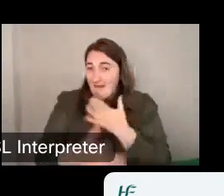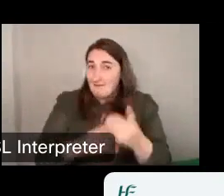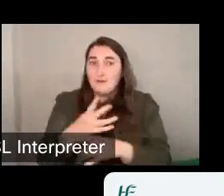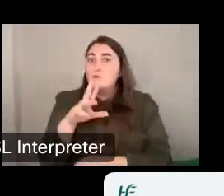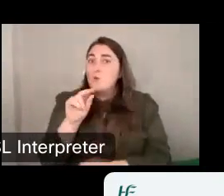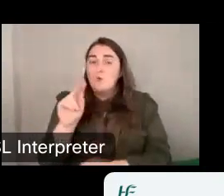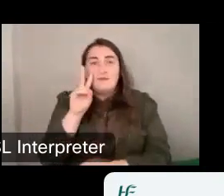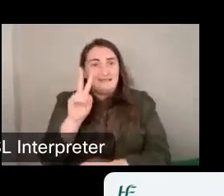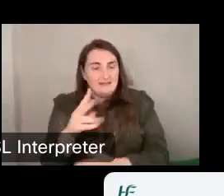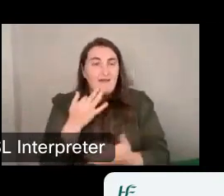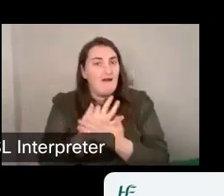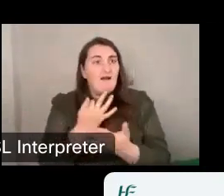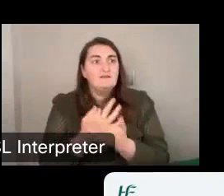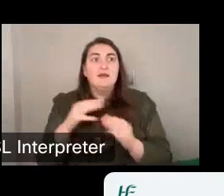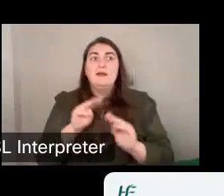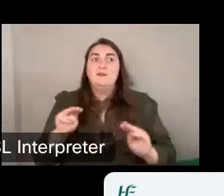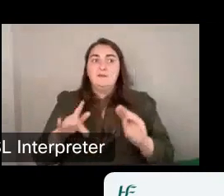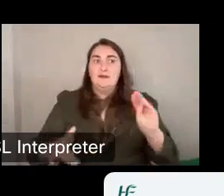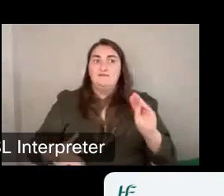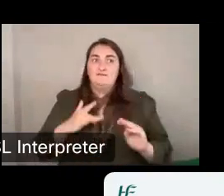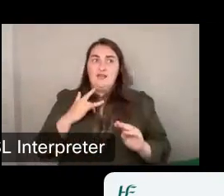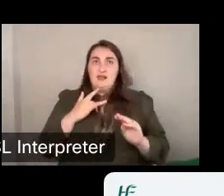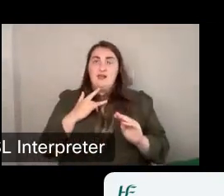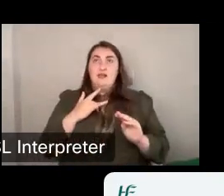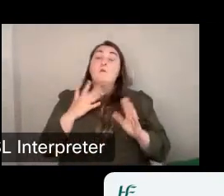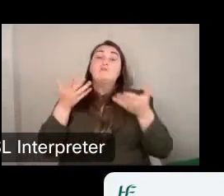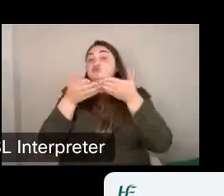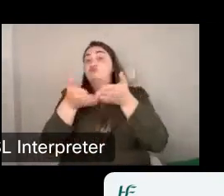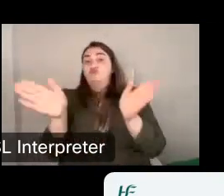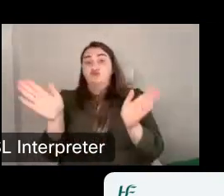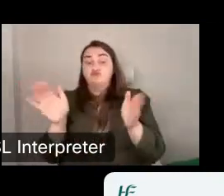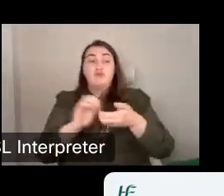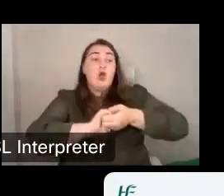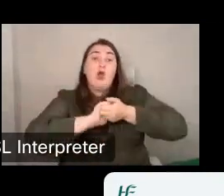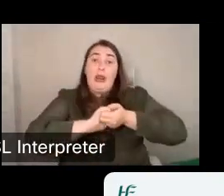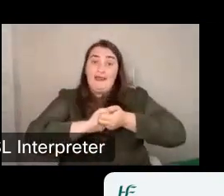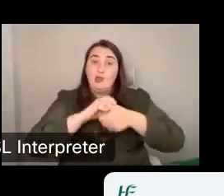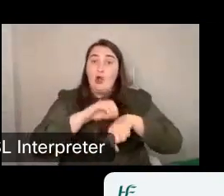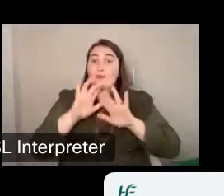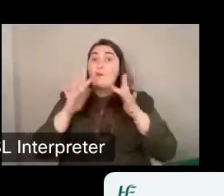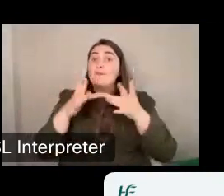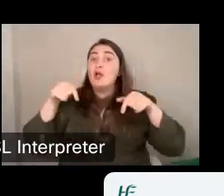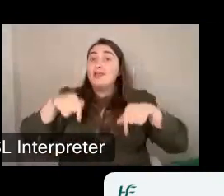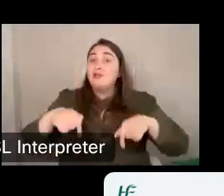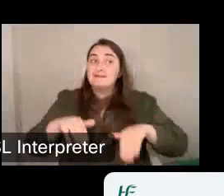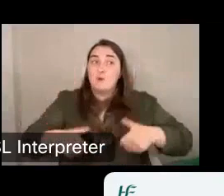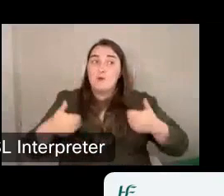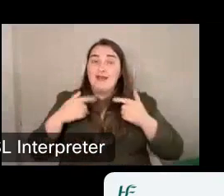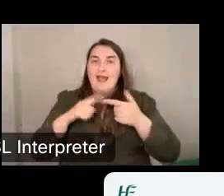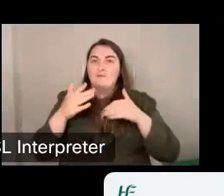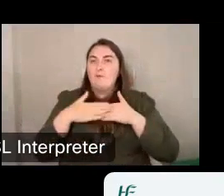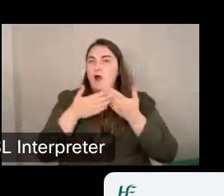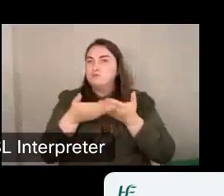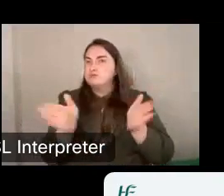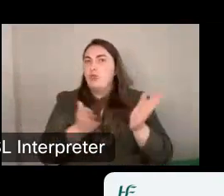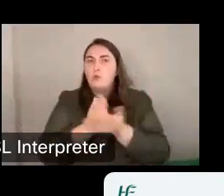quite often where people are, and look, in general, say colleagues on the webinar this morning and more widely across